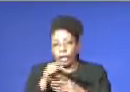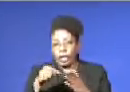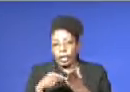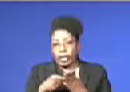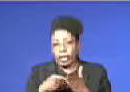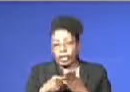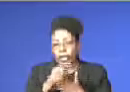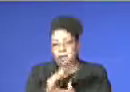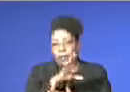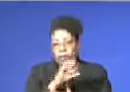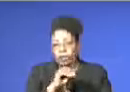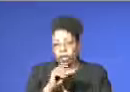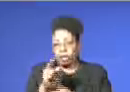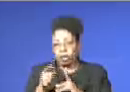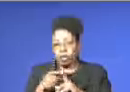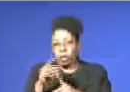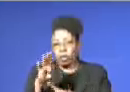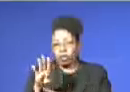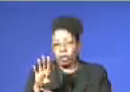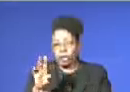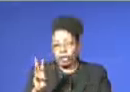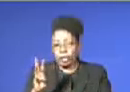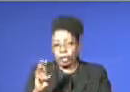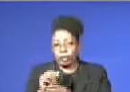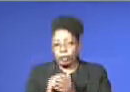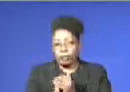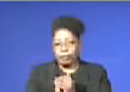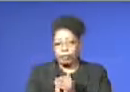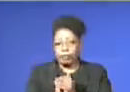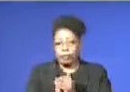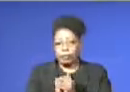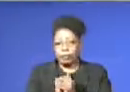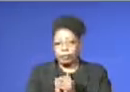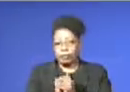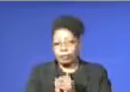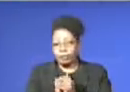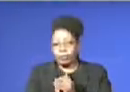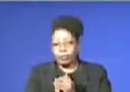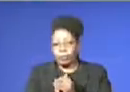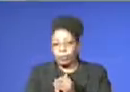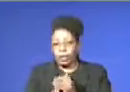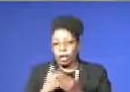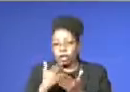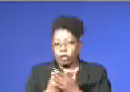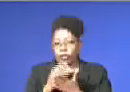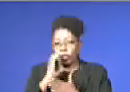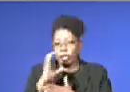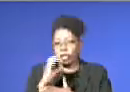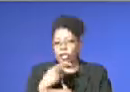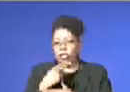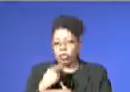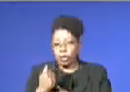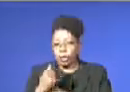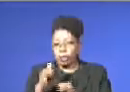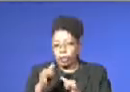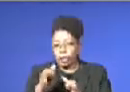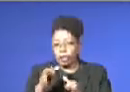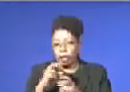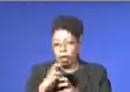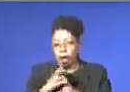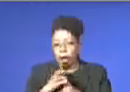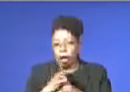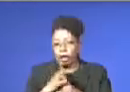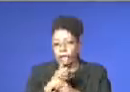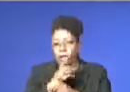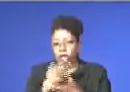one 50-46. Well, I give credit to CC Sweden. They played hard. They changed their defense